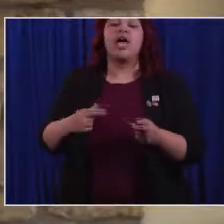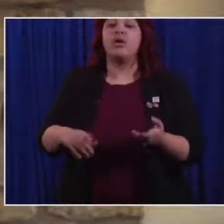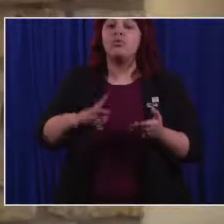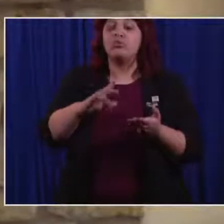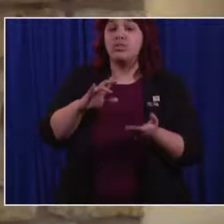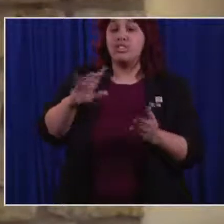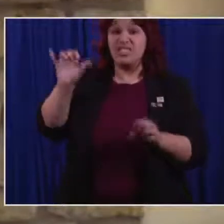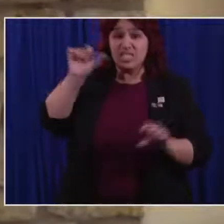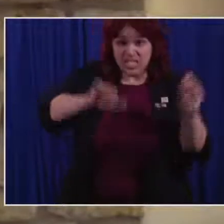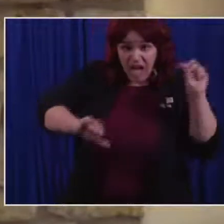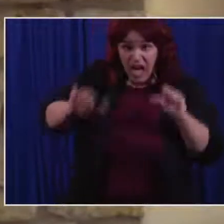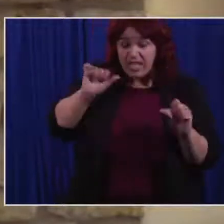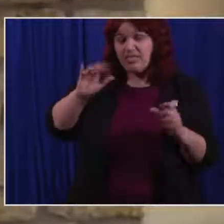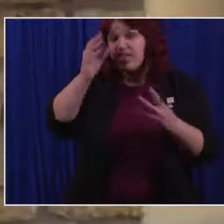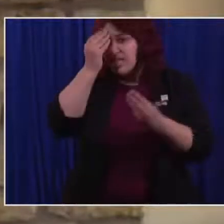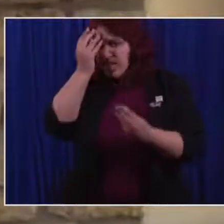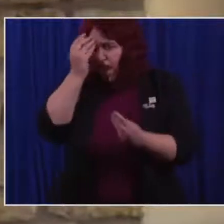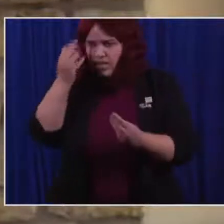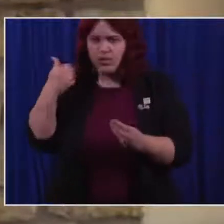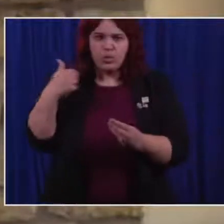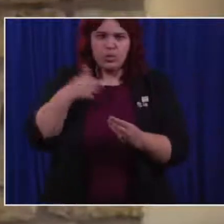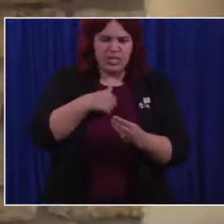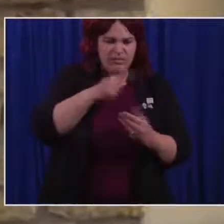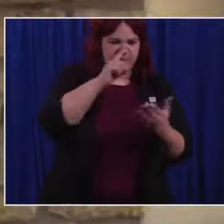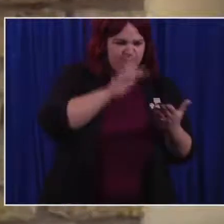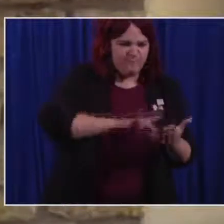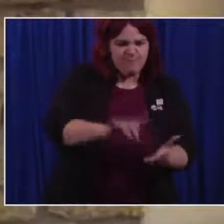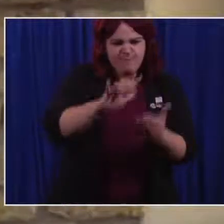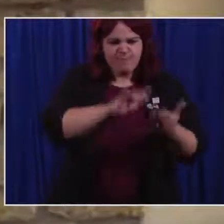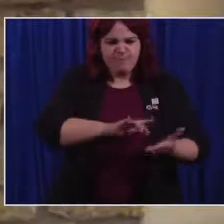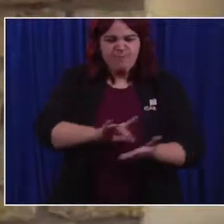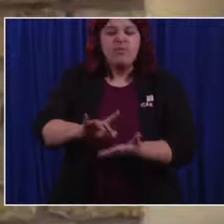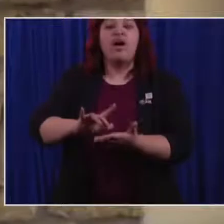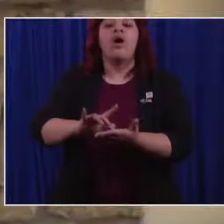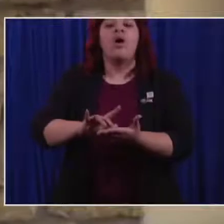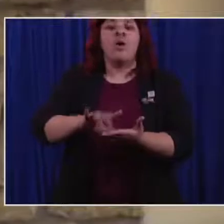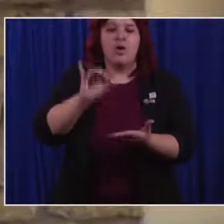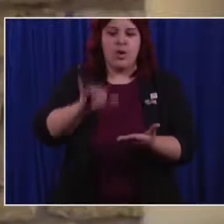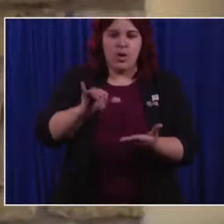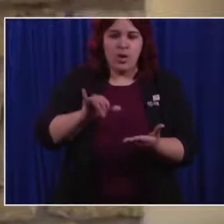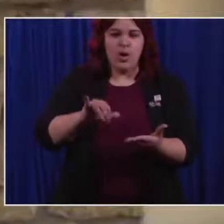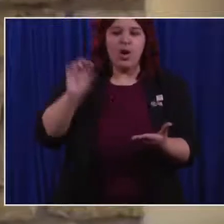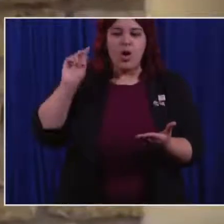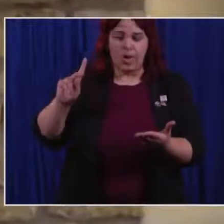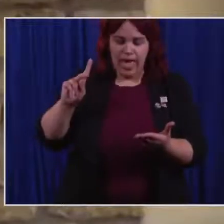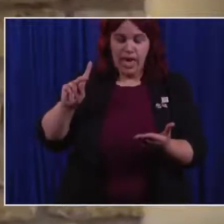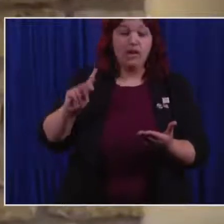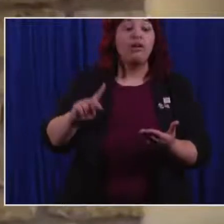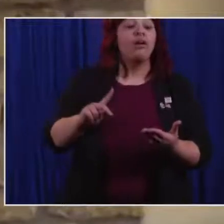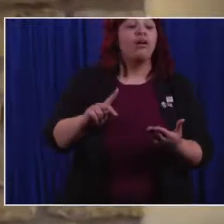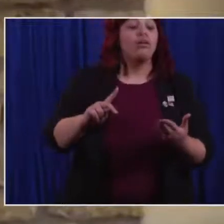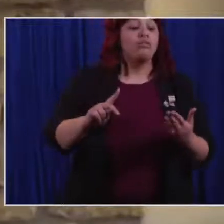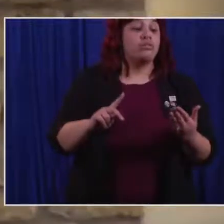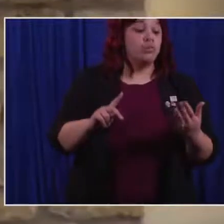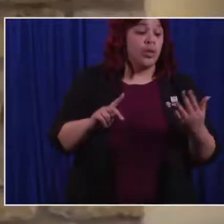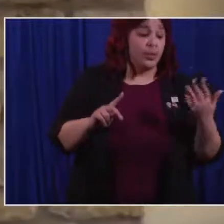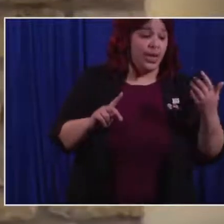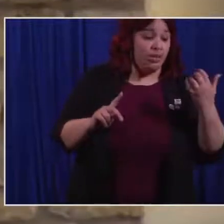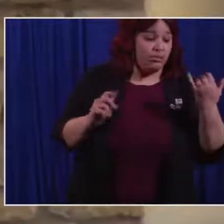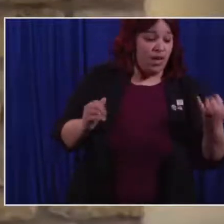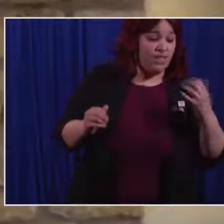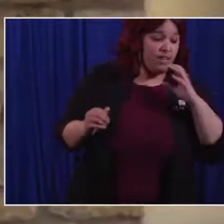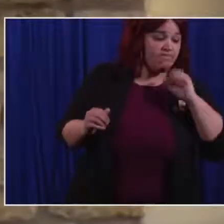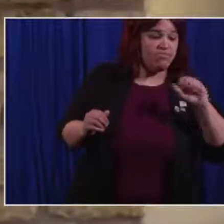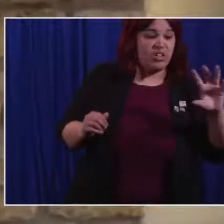data in regard to what medical conditions for those people under the age that we were at